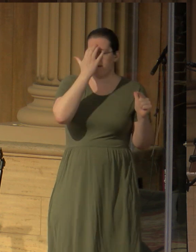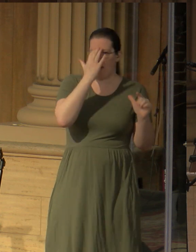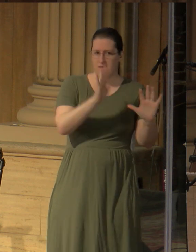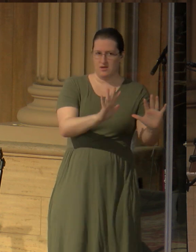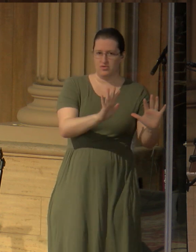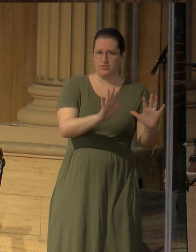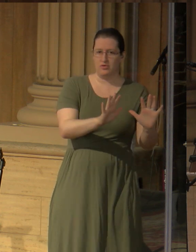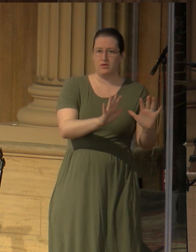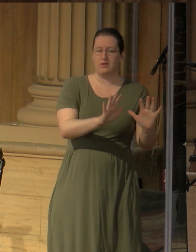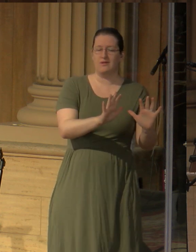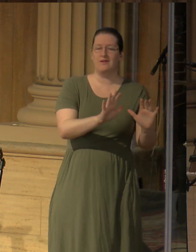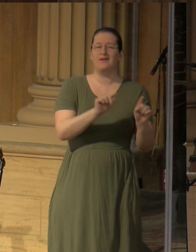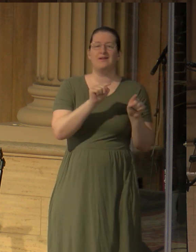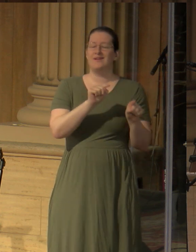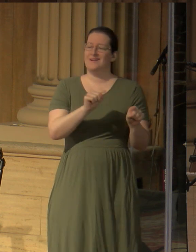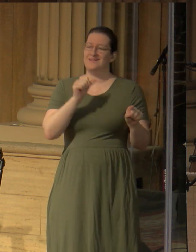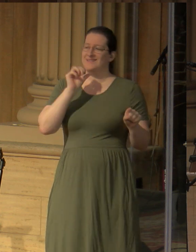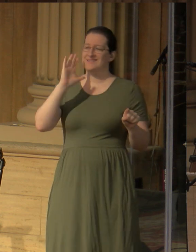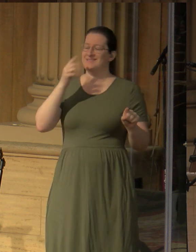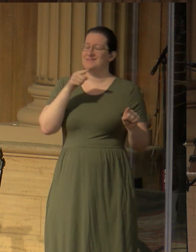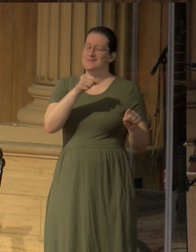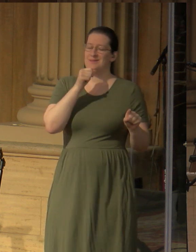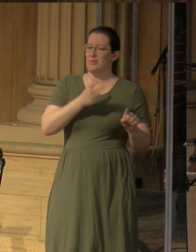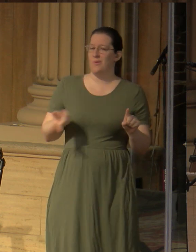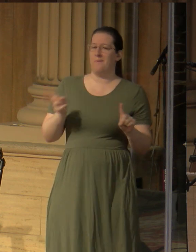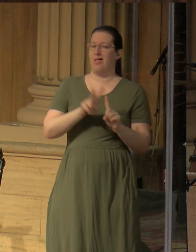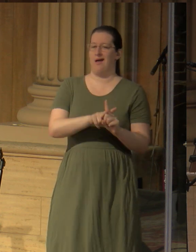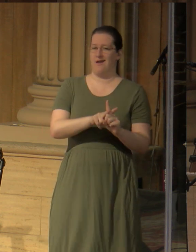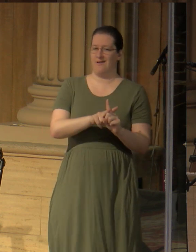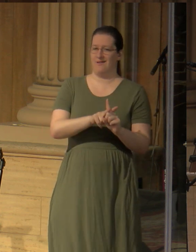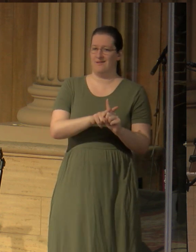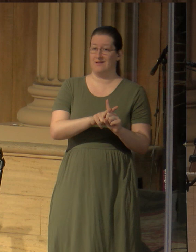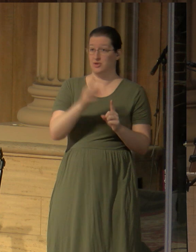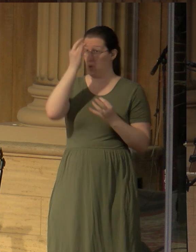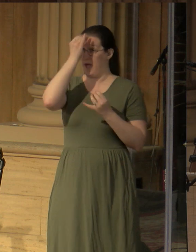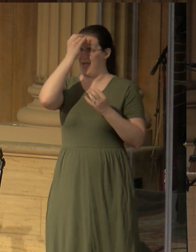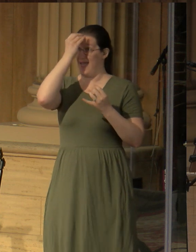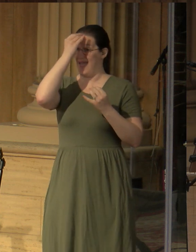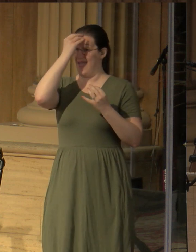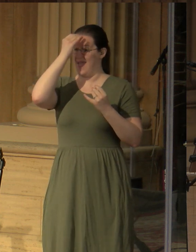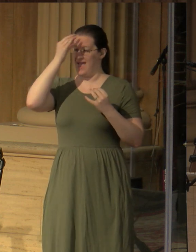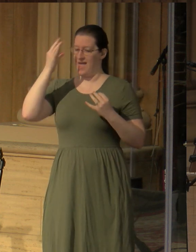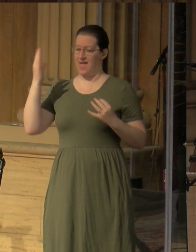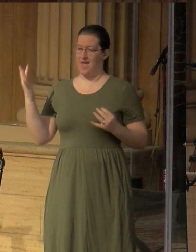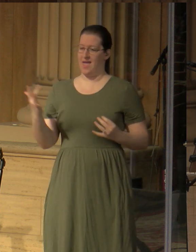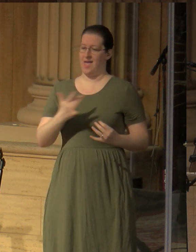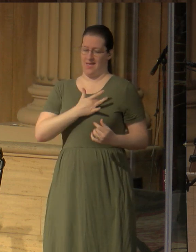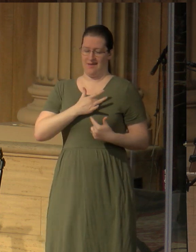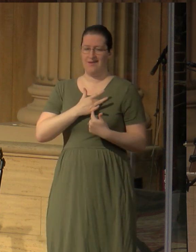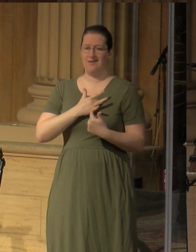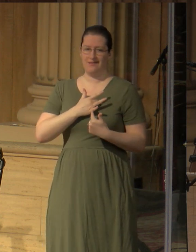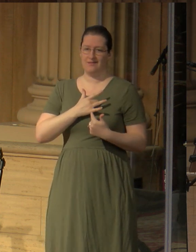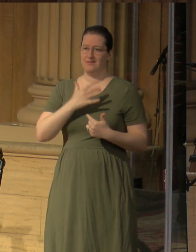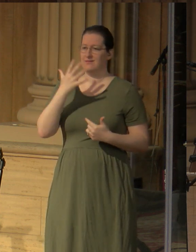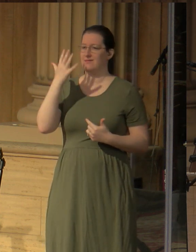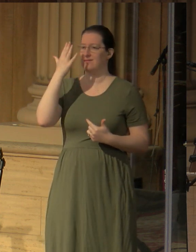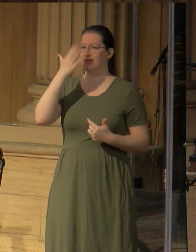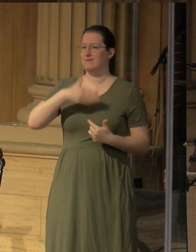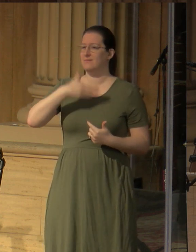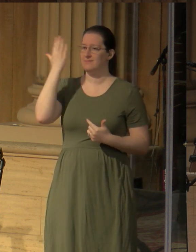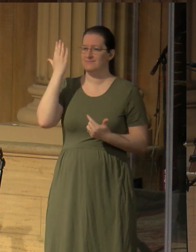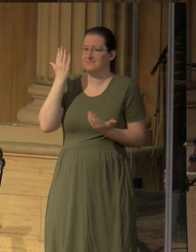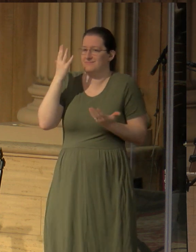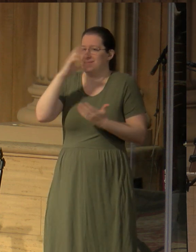unapplied. It doesn't make that journey from their head to their heart. It's not accompanied by affections for God